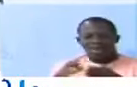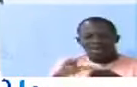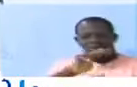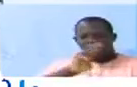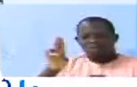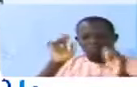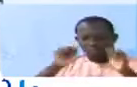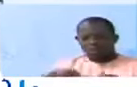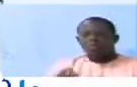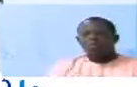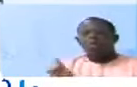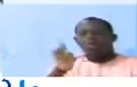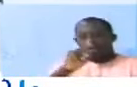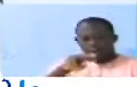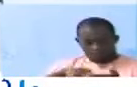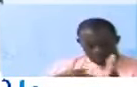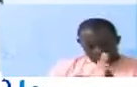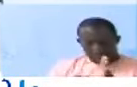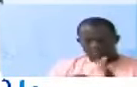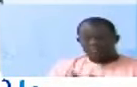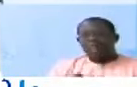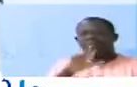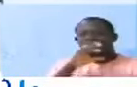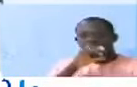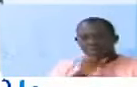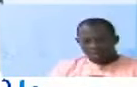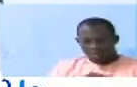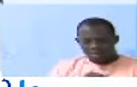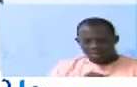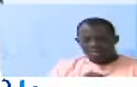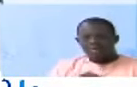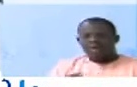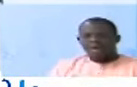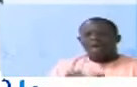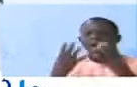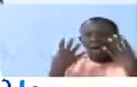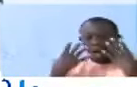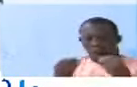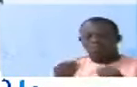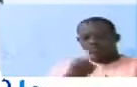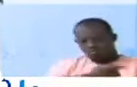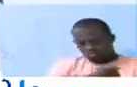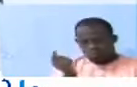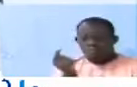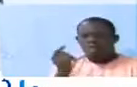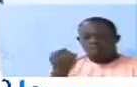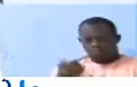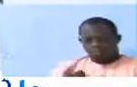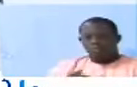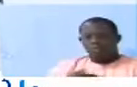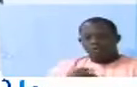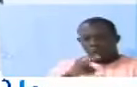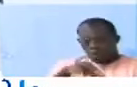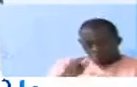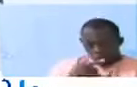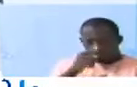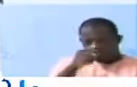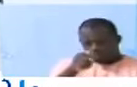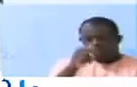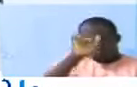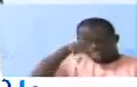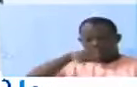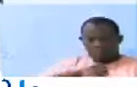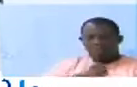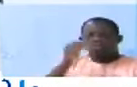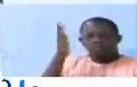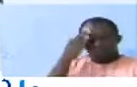What I am referring to, sir, is how did you come to personally know that there was going to